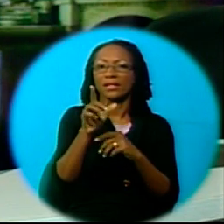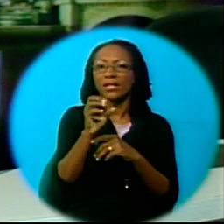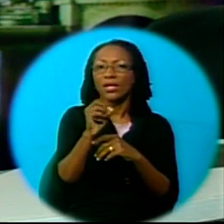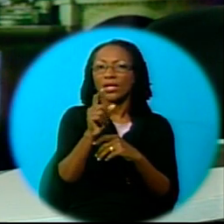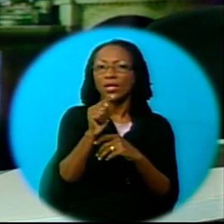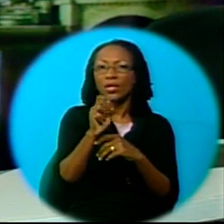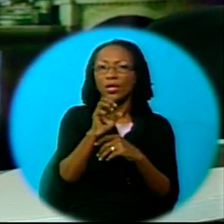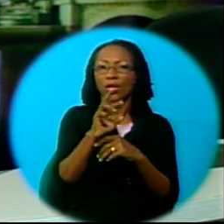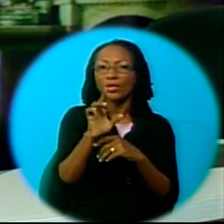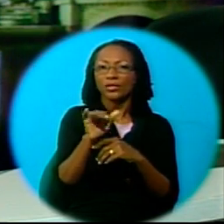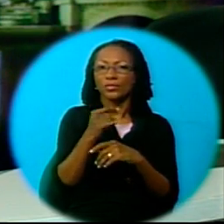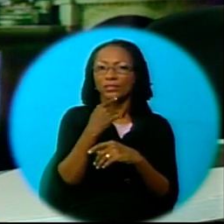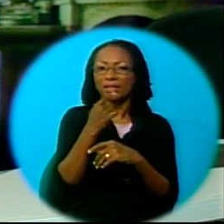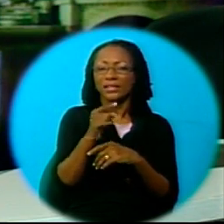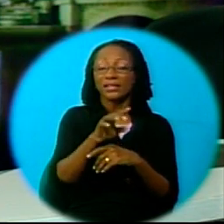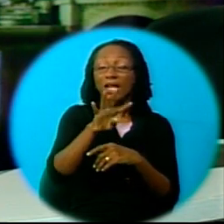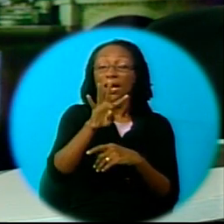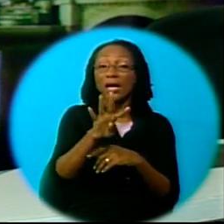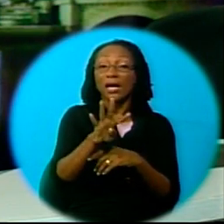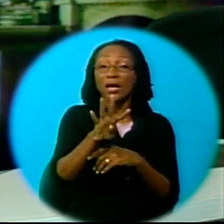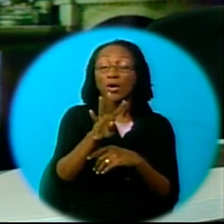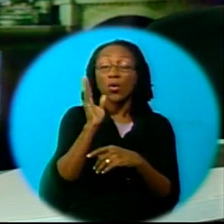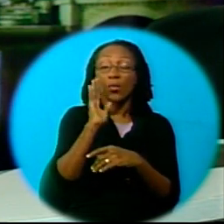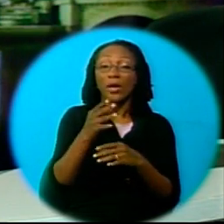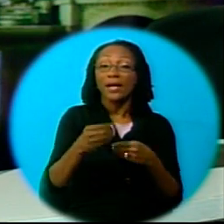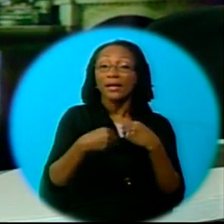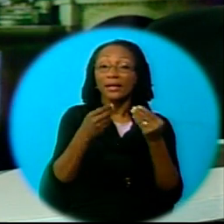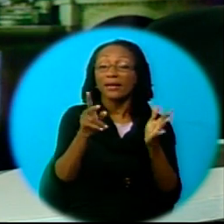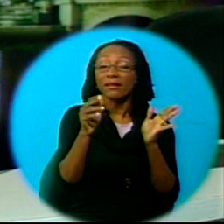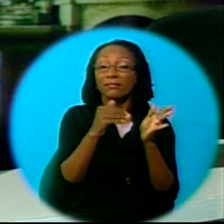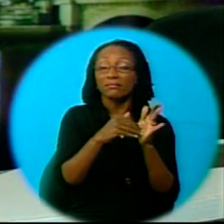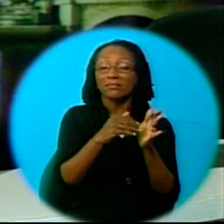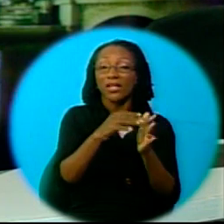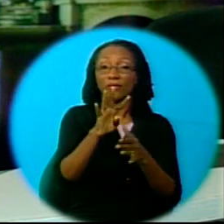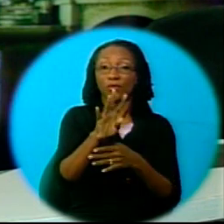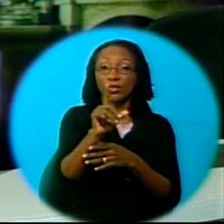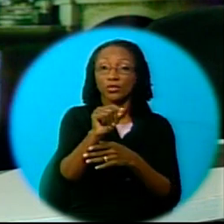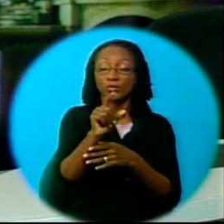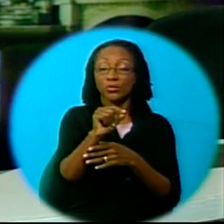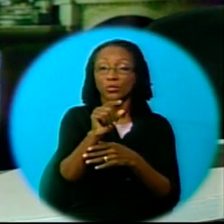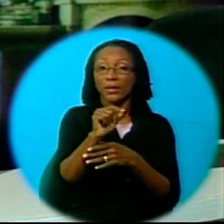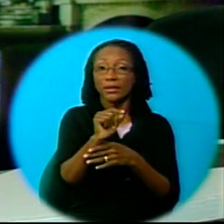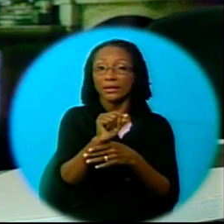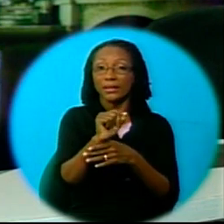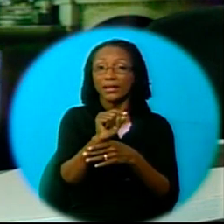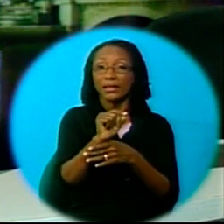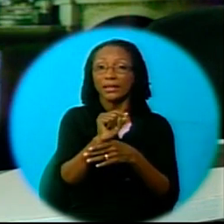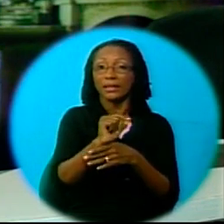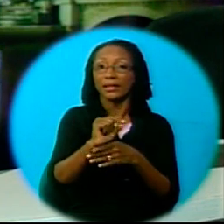$420,000 prize back into the Mega 6 game, increasing the starting jackpot from the usual